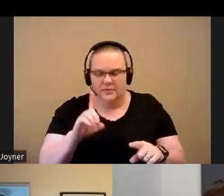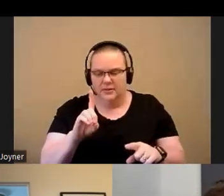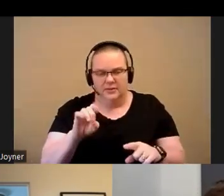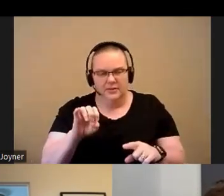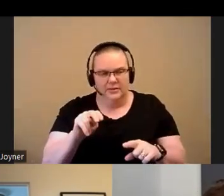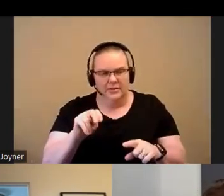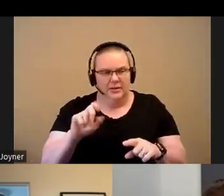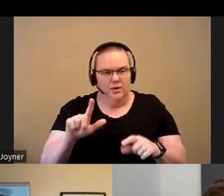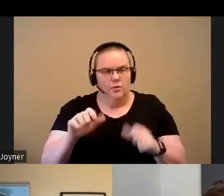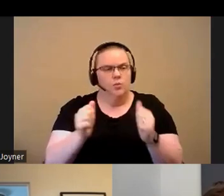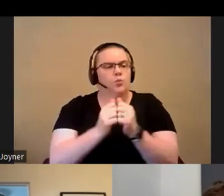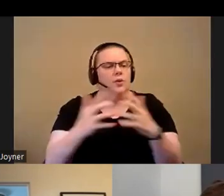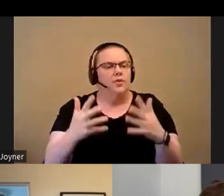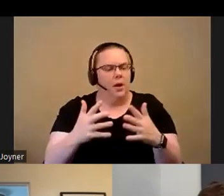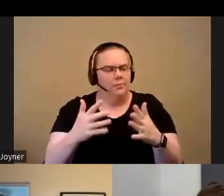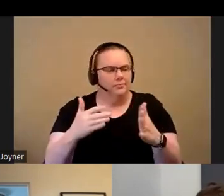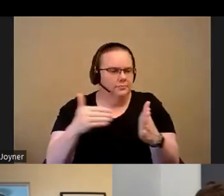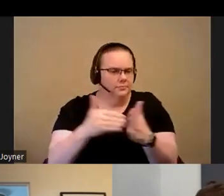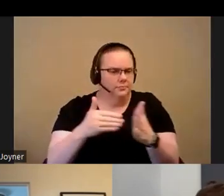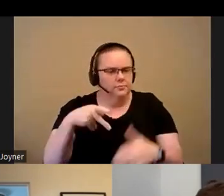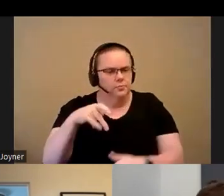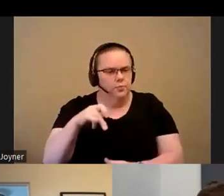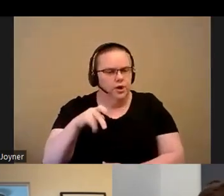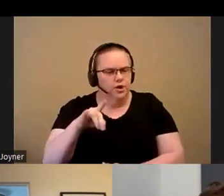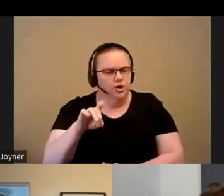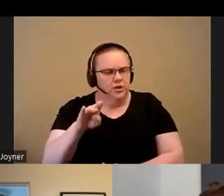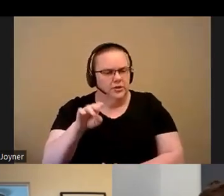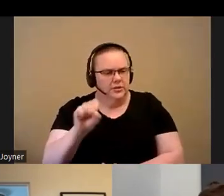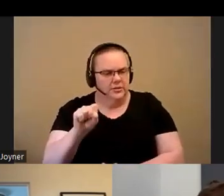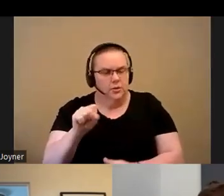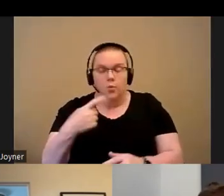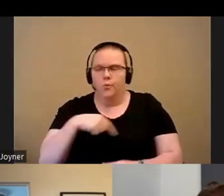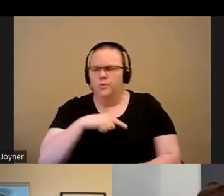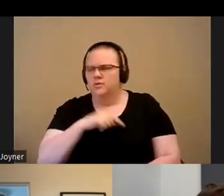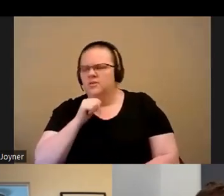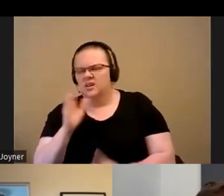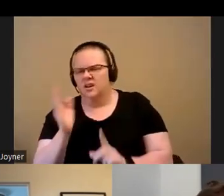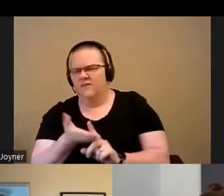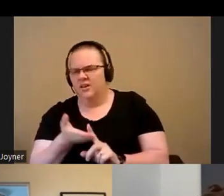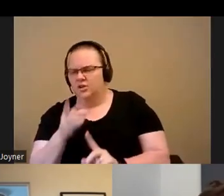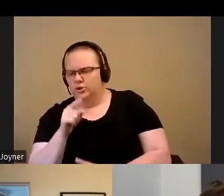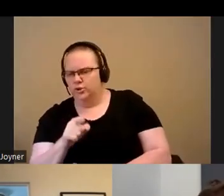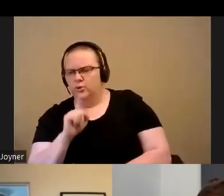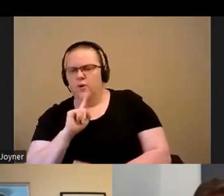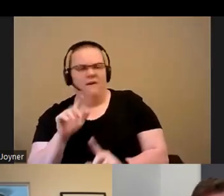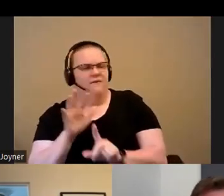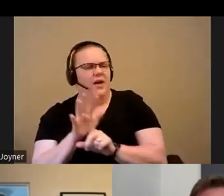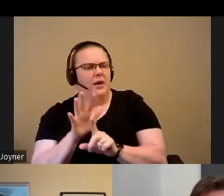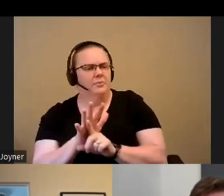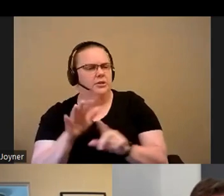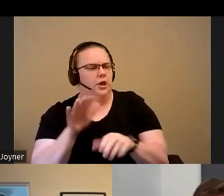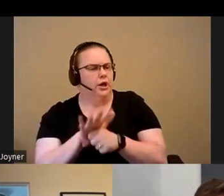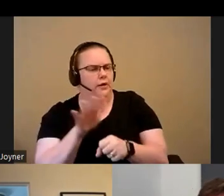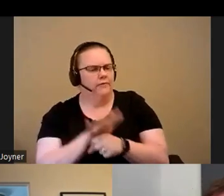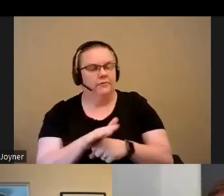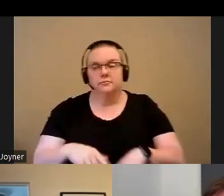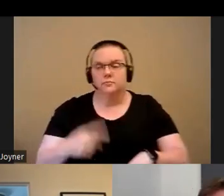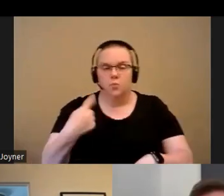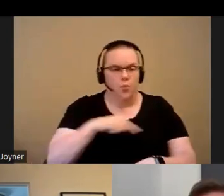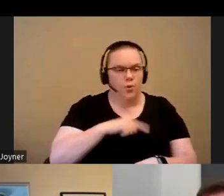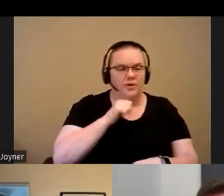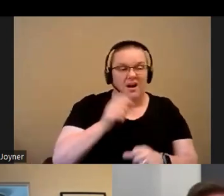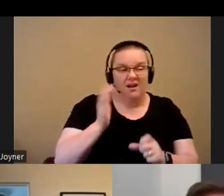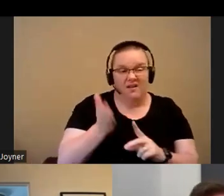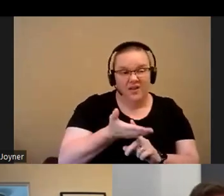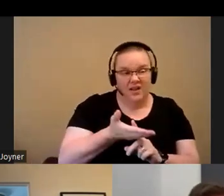prejudice, which just means we're not convinced that you're famous enough, or we're not convinced